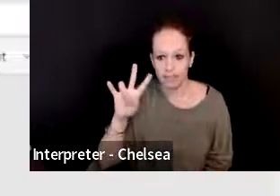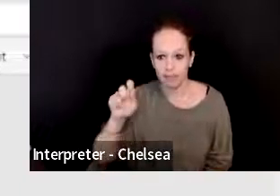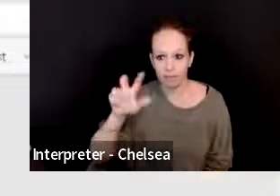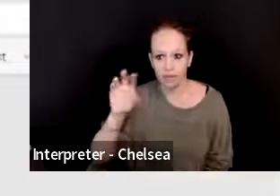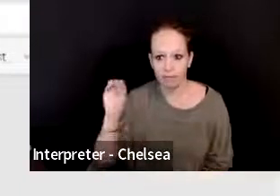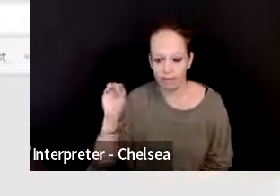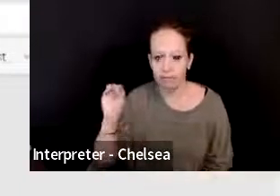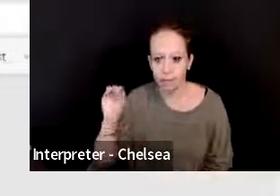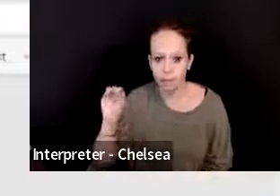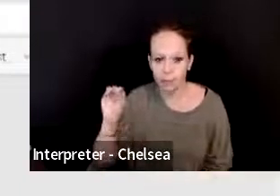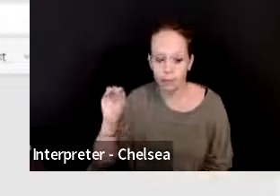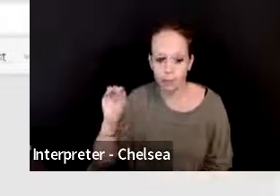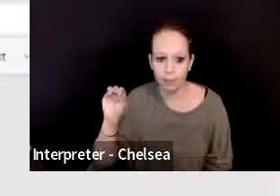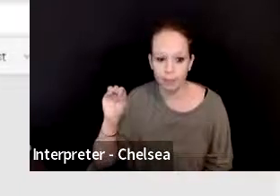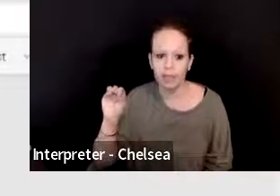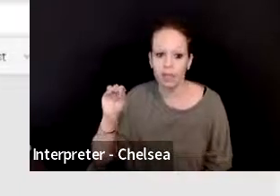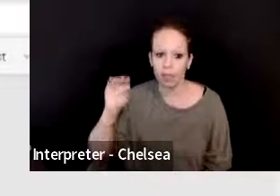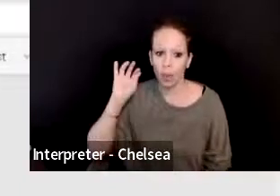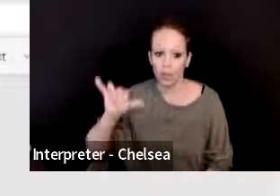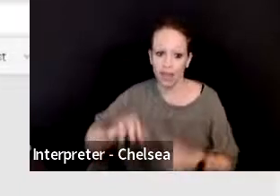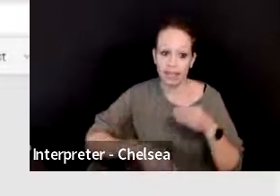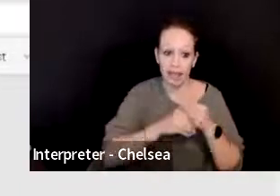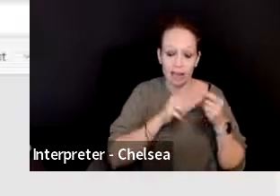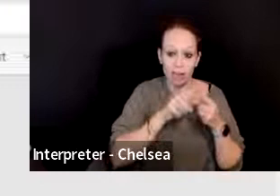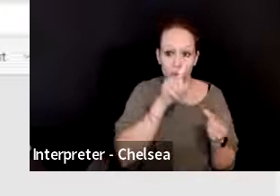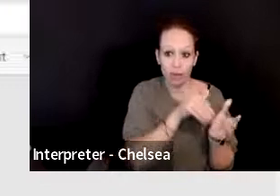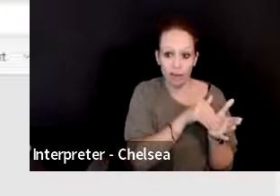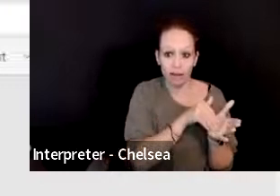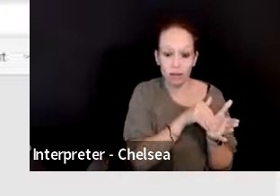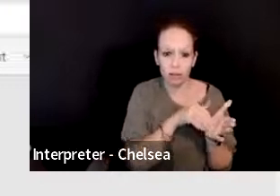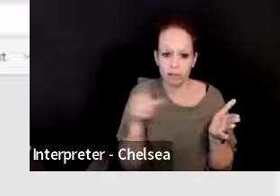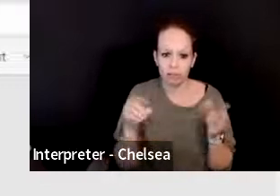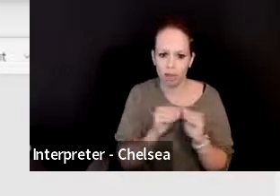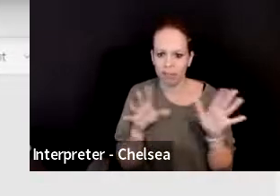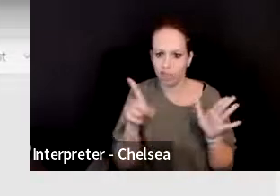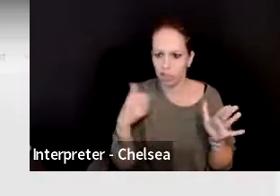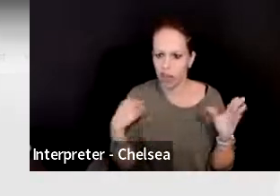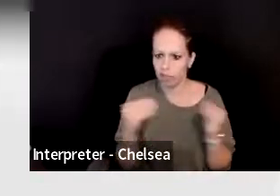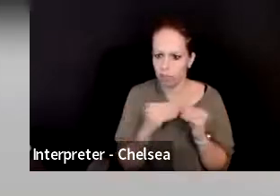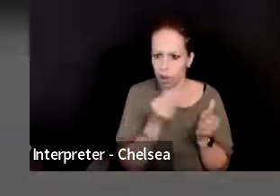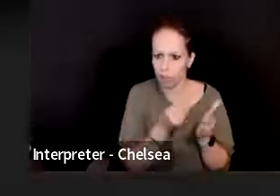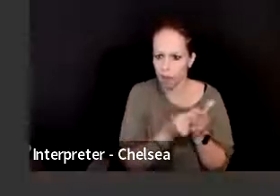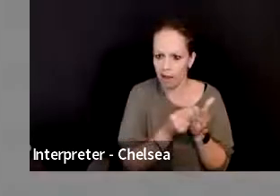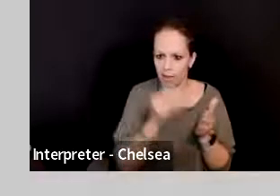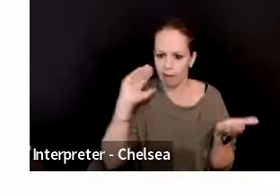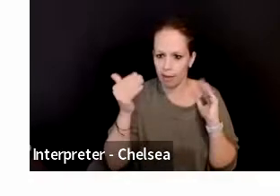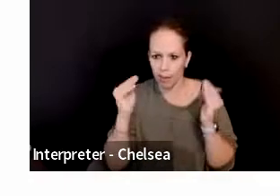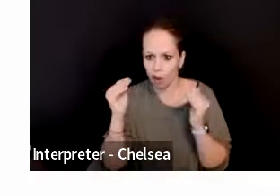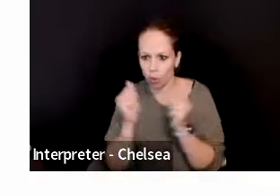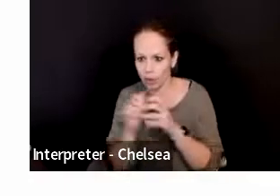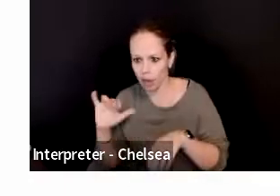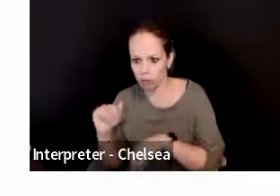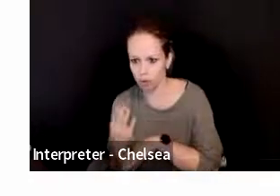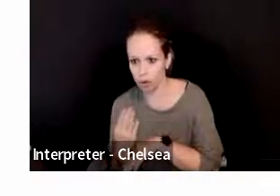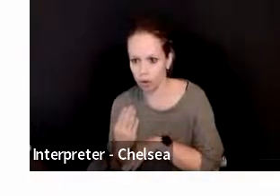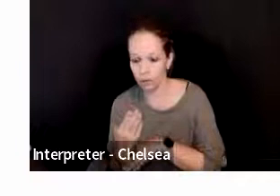$457.50. Then you add that to the $1,000 and you can clearly see that you'd have more money than if you didn't work. Work incentives